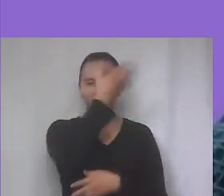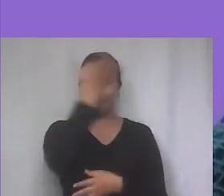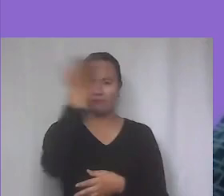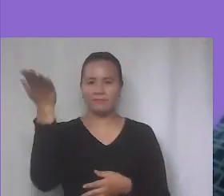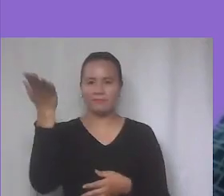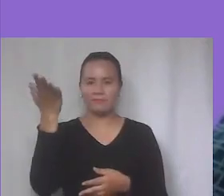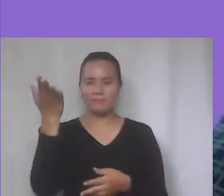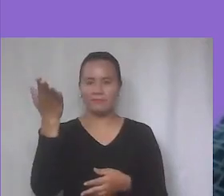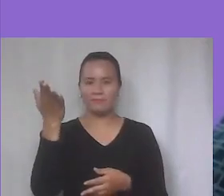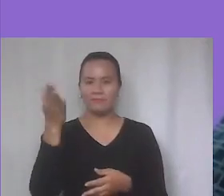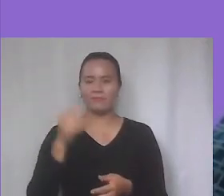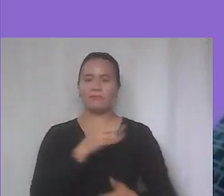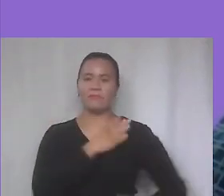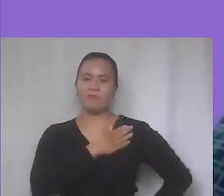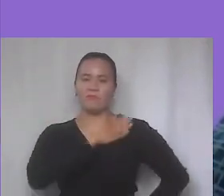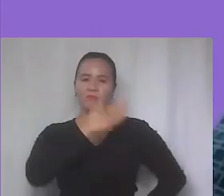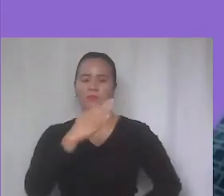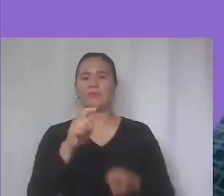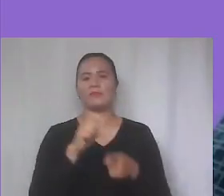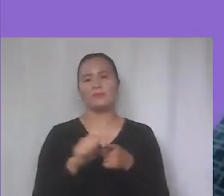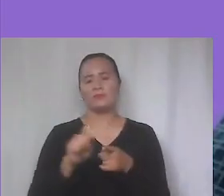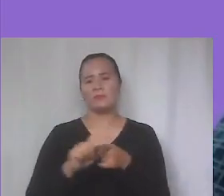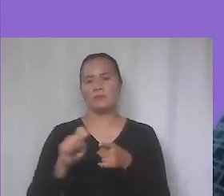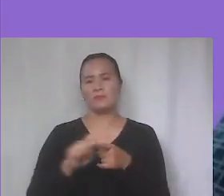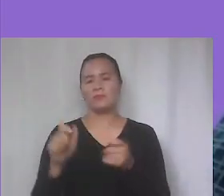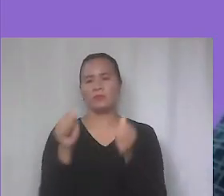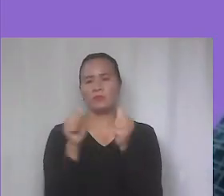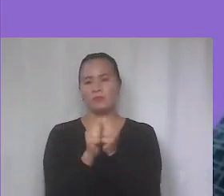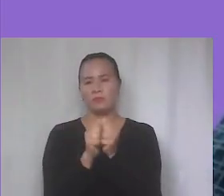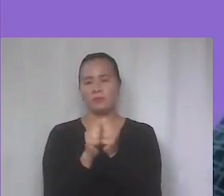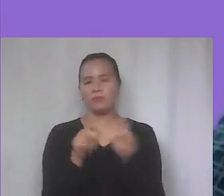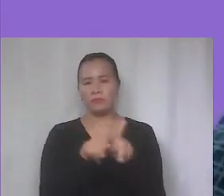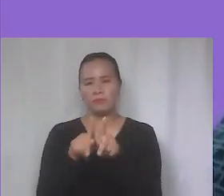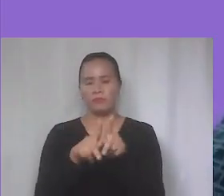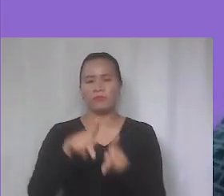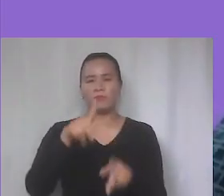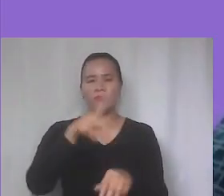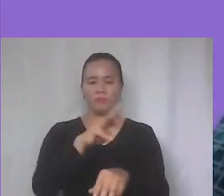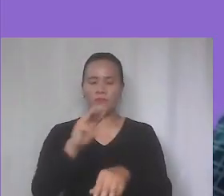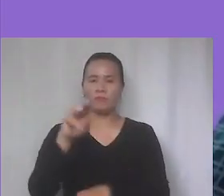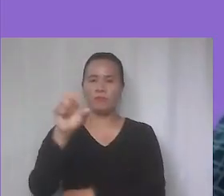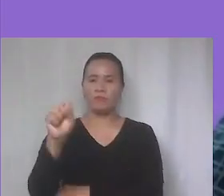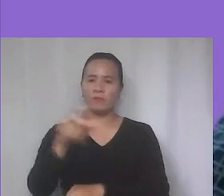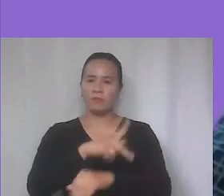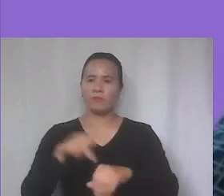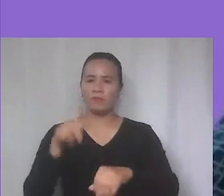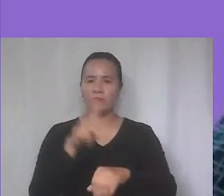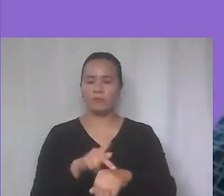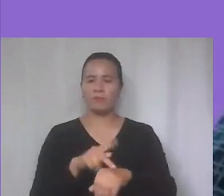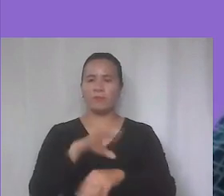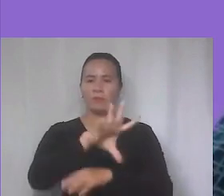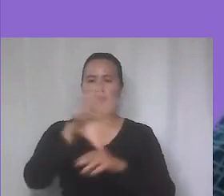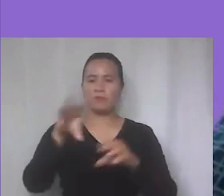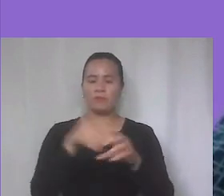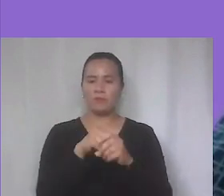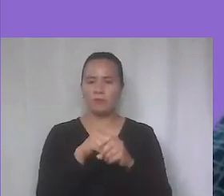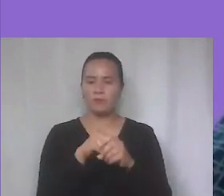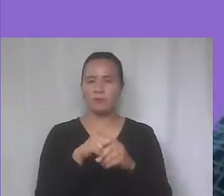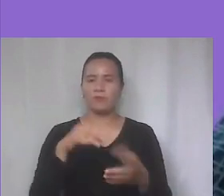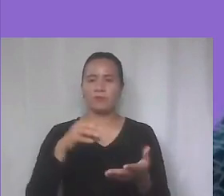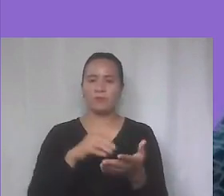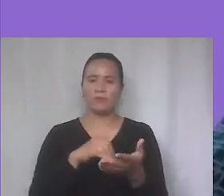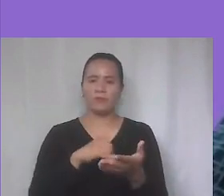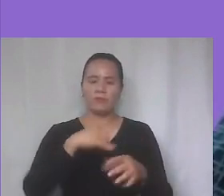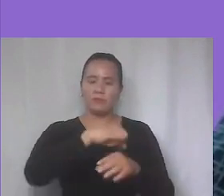in partnership with Microsoft Philippines regarding accessibility and inclusion of learners with disabilities